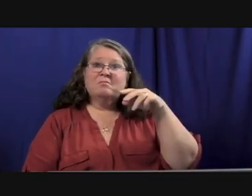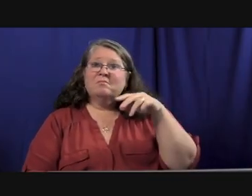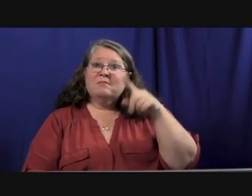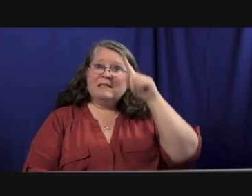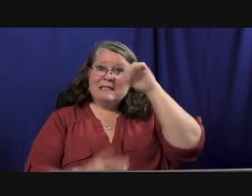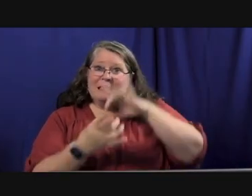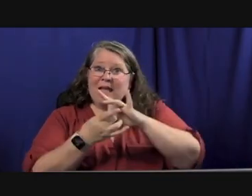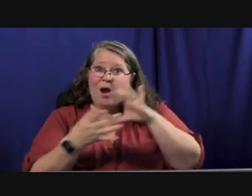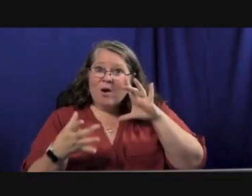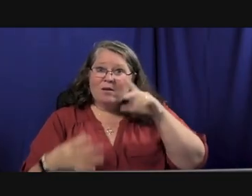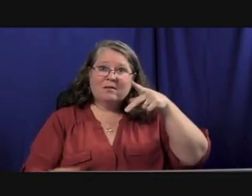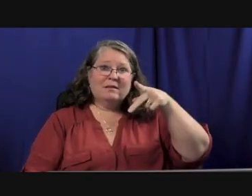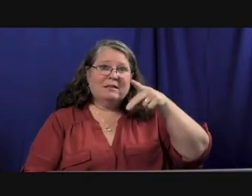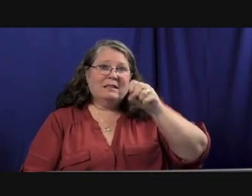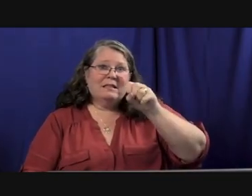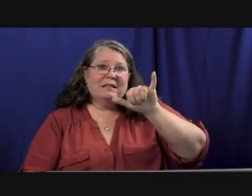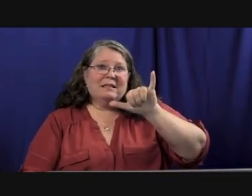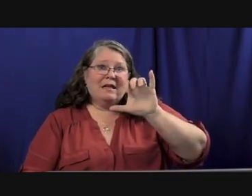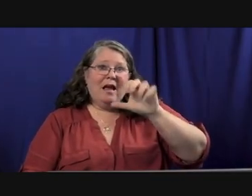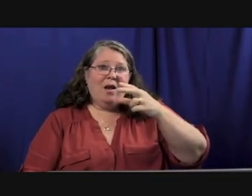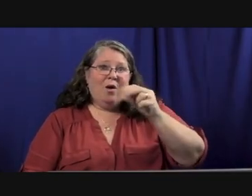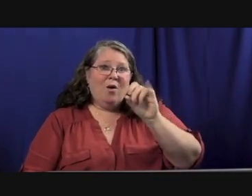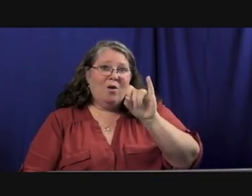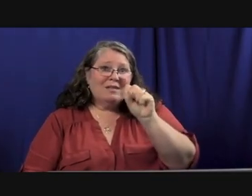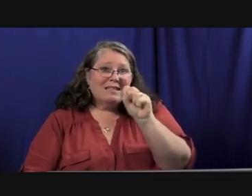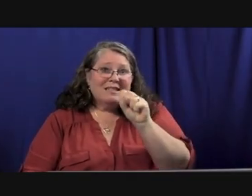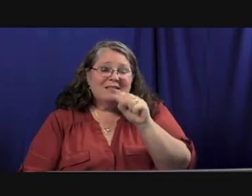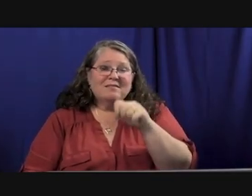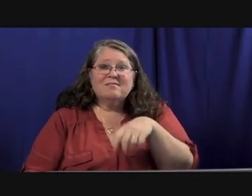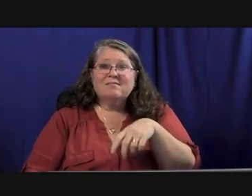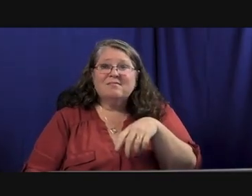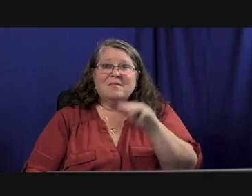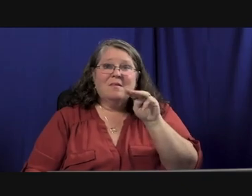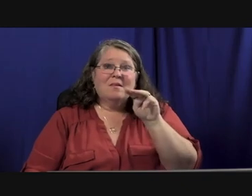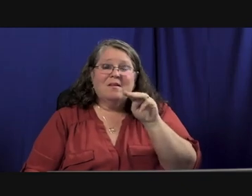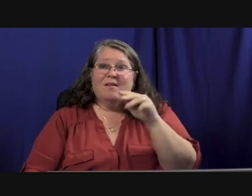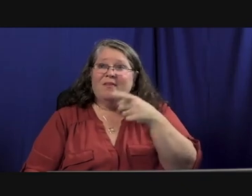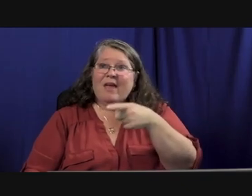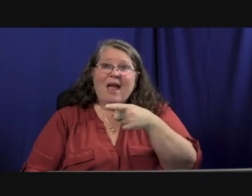Or is it a disconnection?